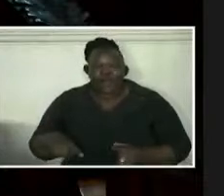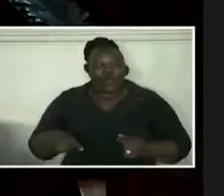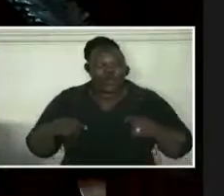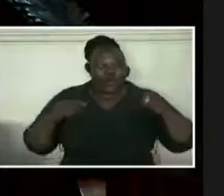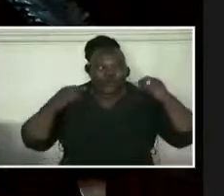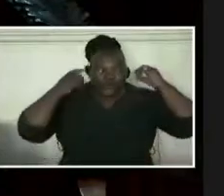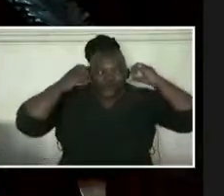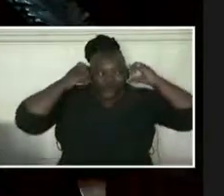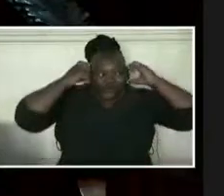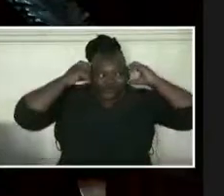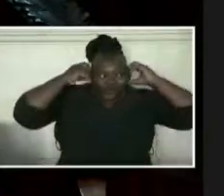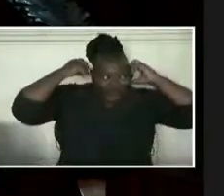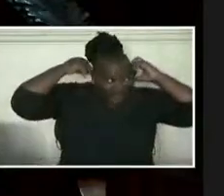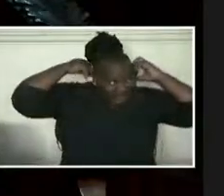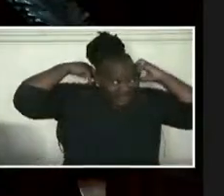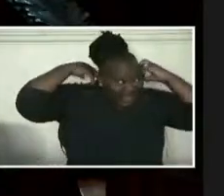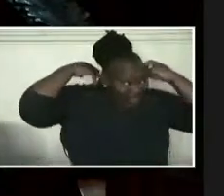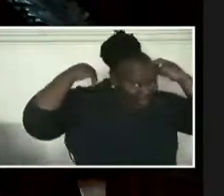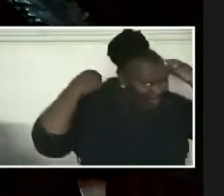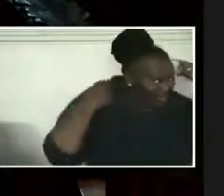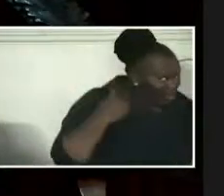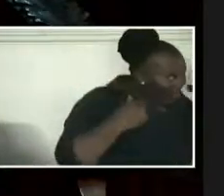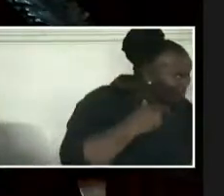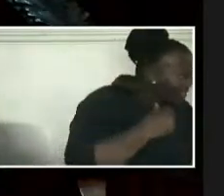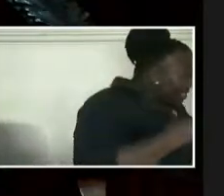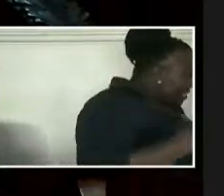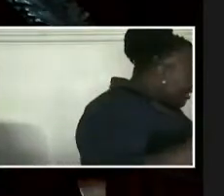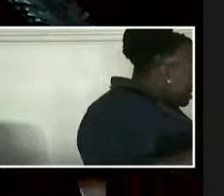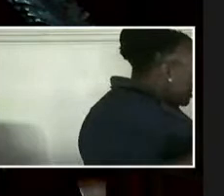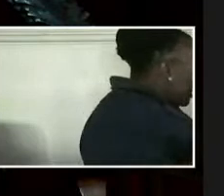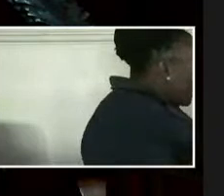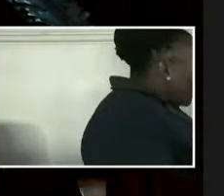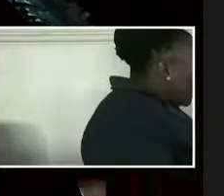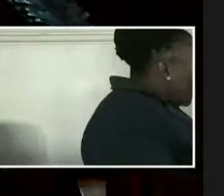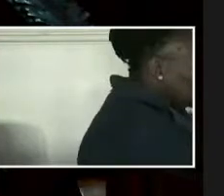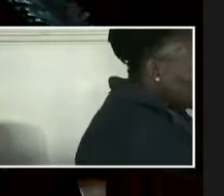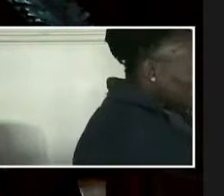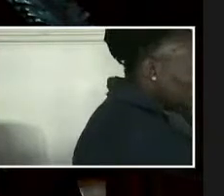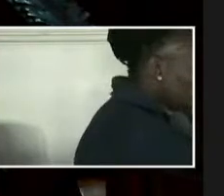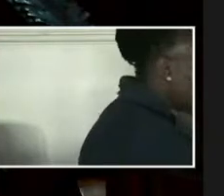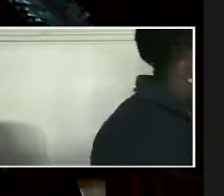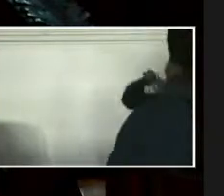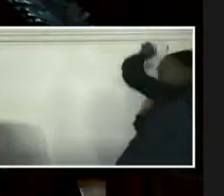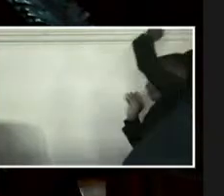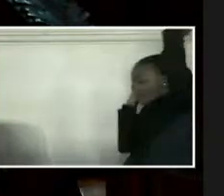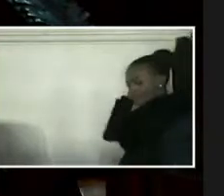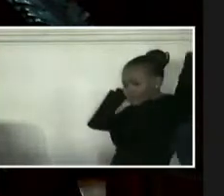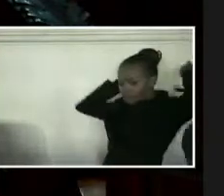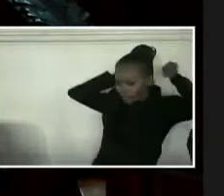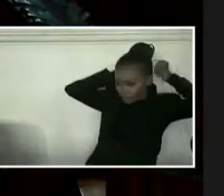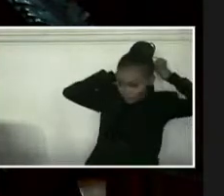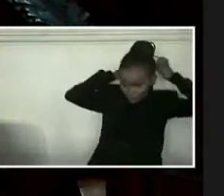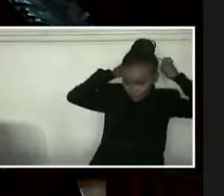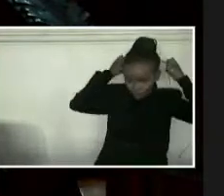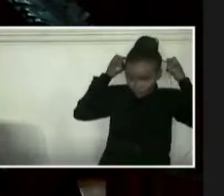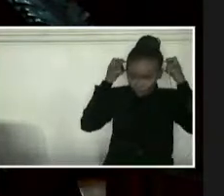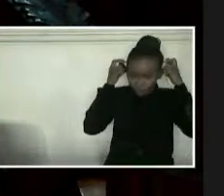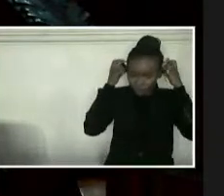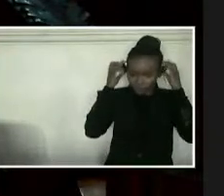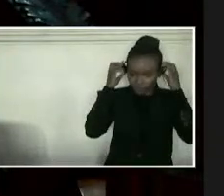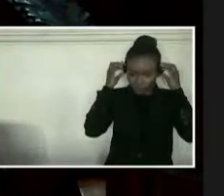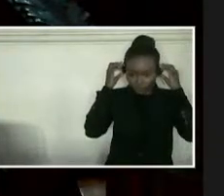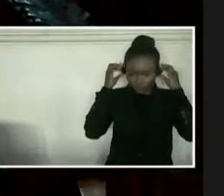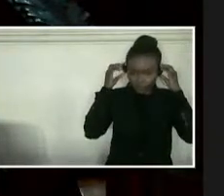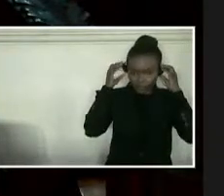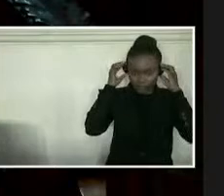new messaging for hiv aids as we pronounced in the previous budget speech we are repackaging our messaging for hiv and aids so that it